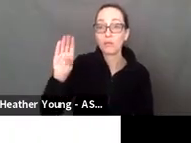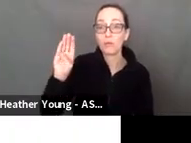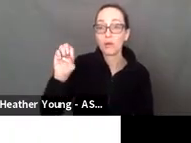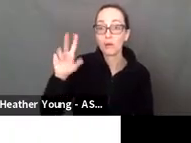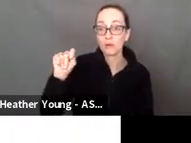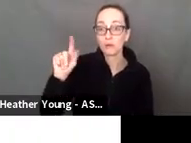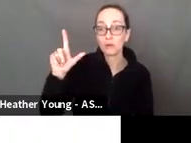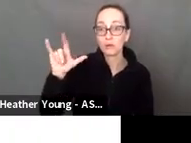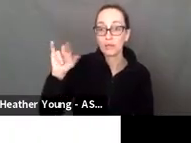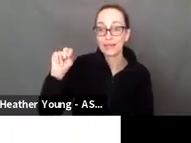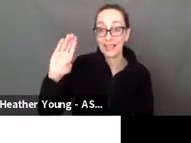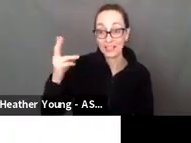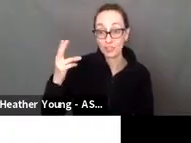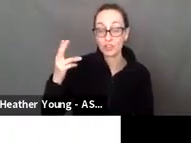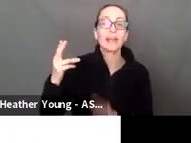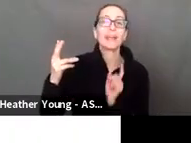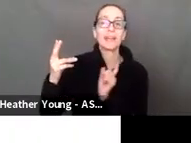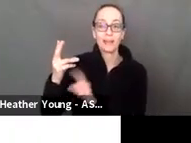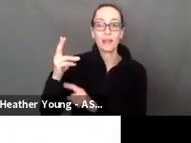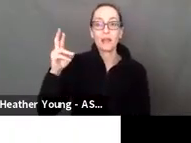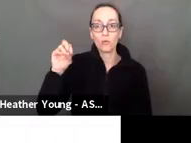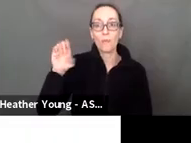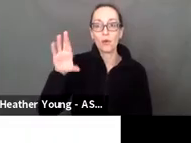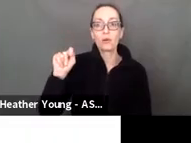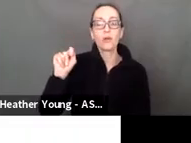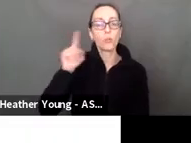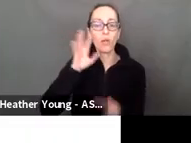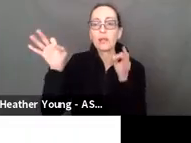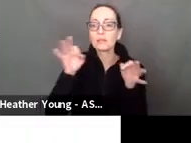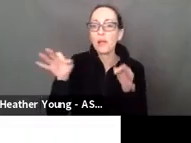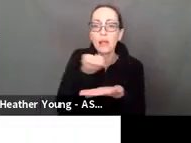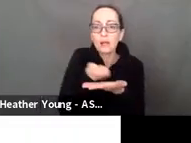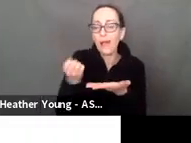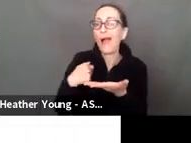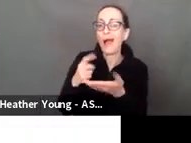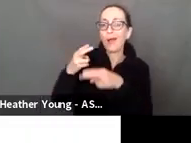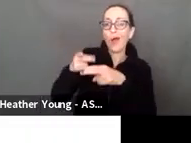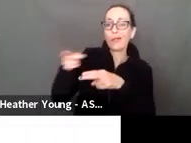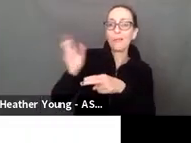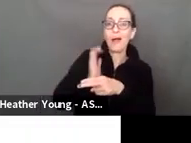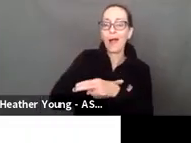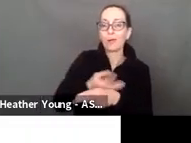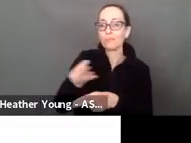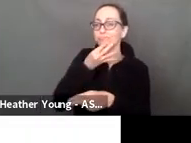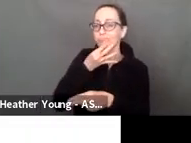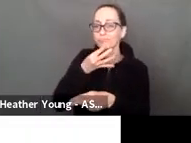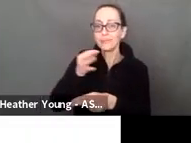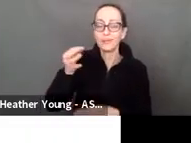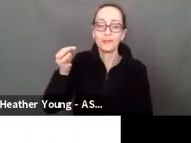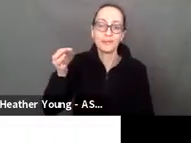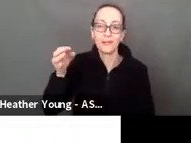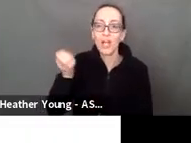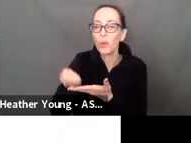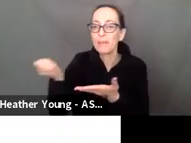is going to be covering our pieces of equipment, because I refer to him as our equipment guru. And